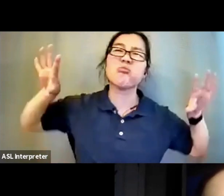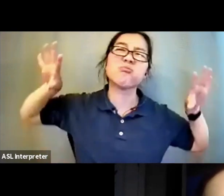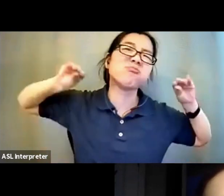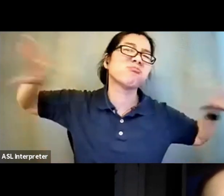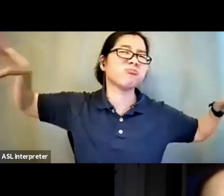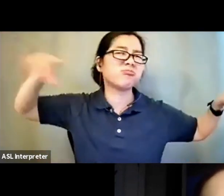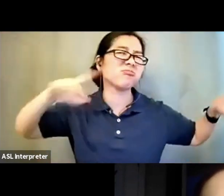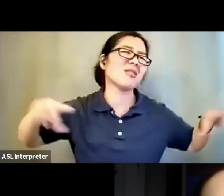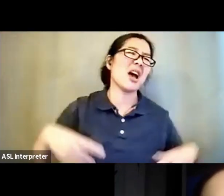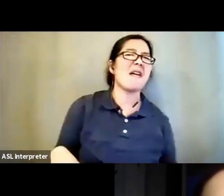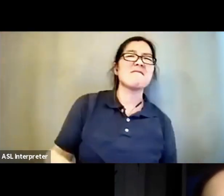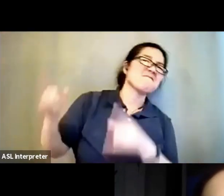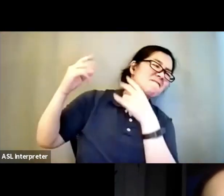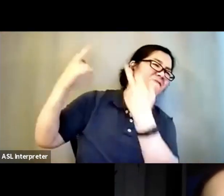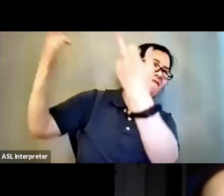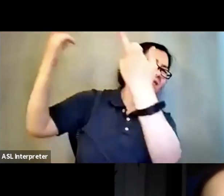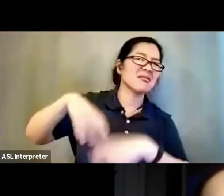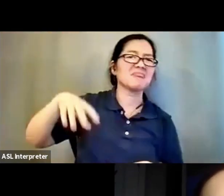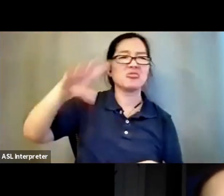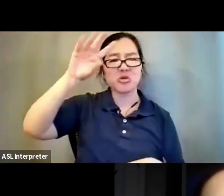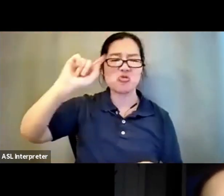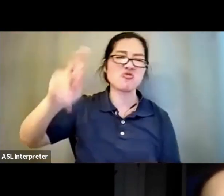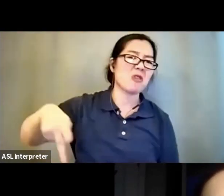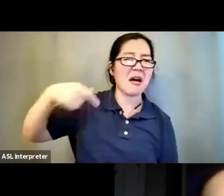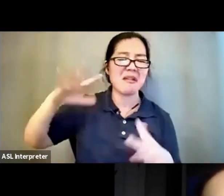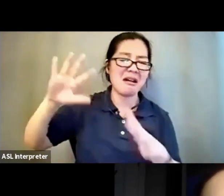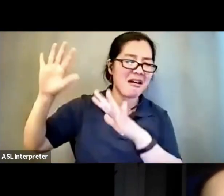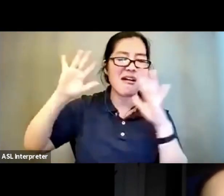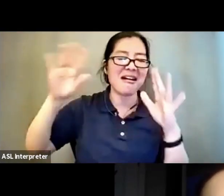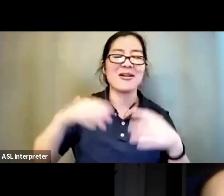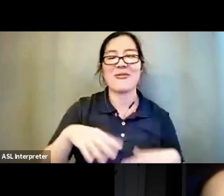today. That's it. I'm going to turn it over to the next person. Thanks for having me.